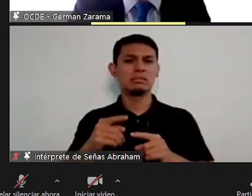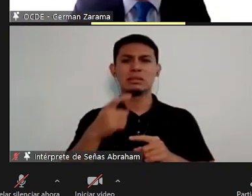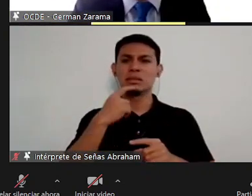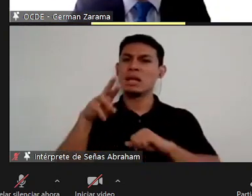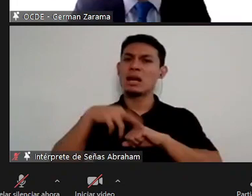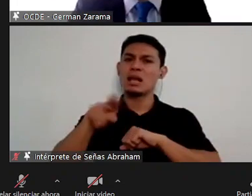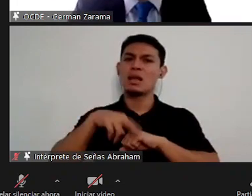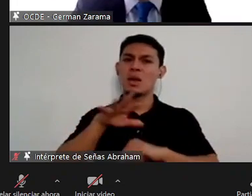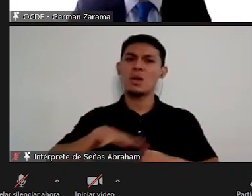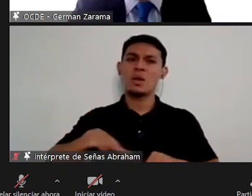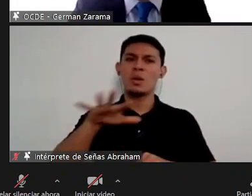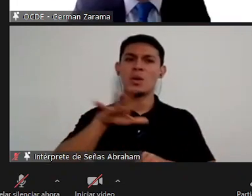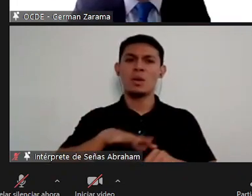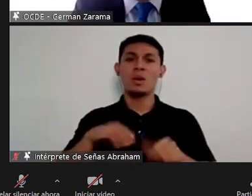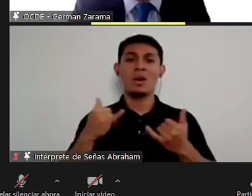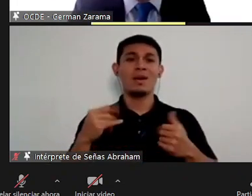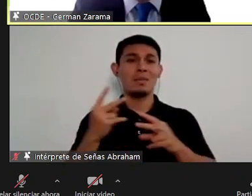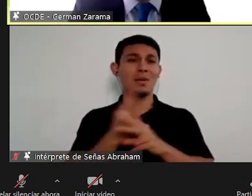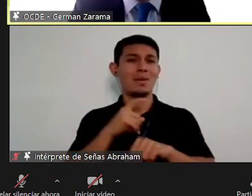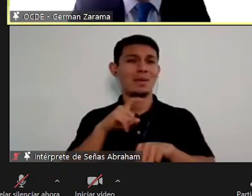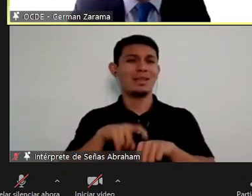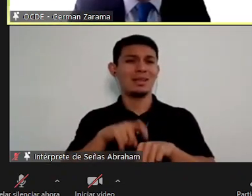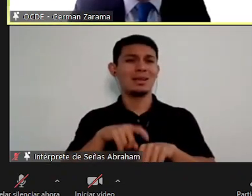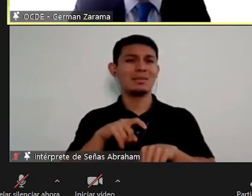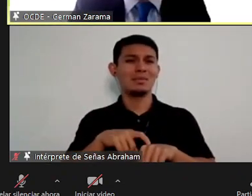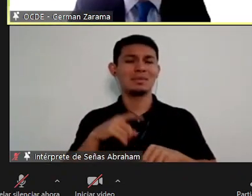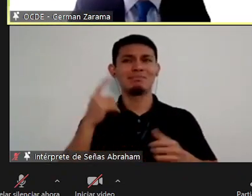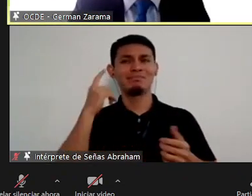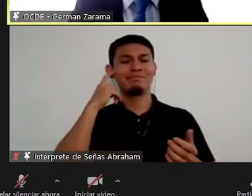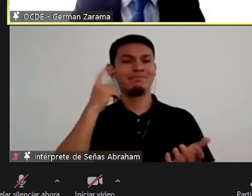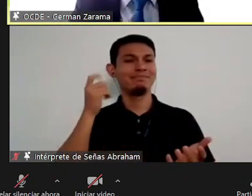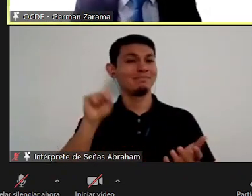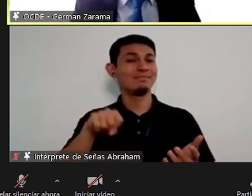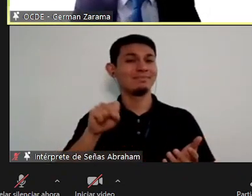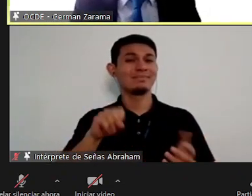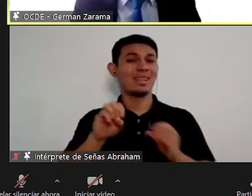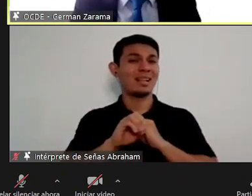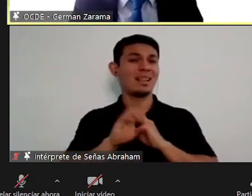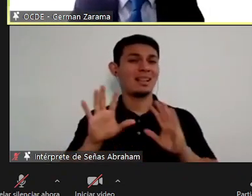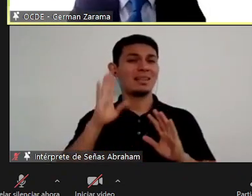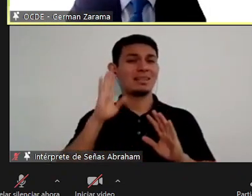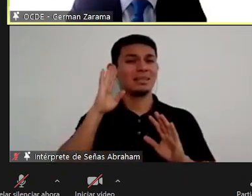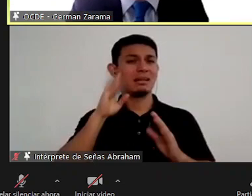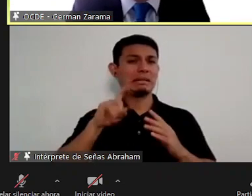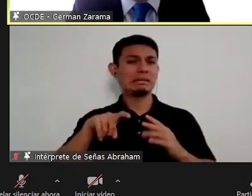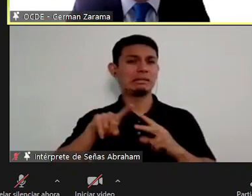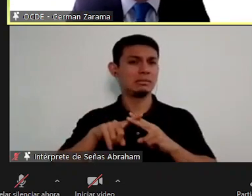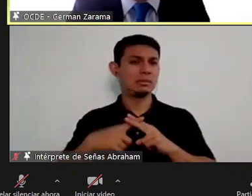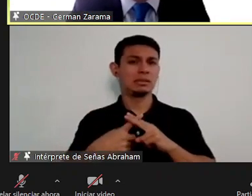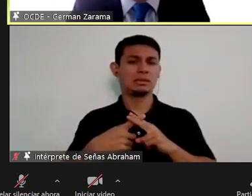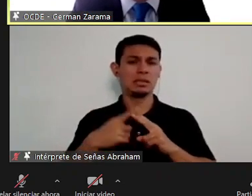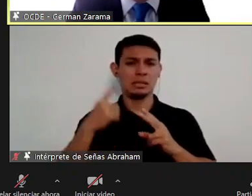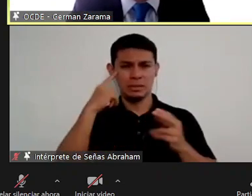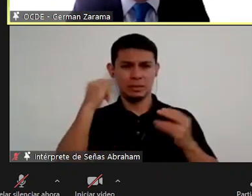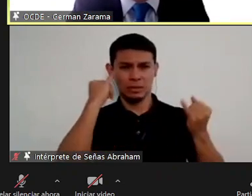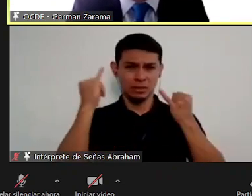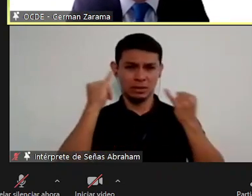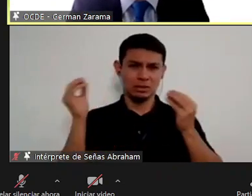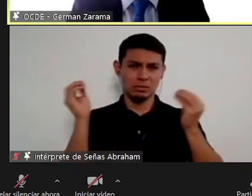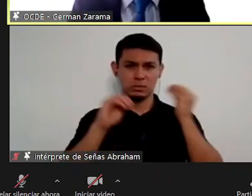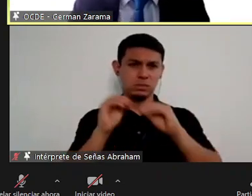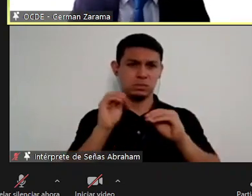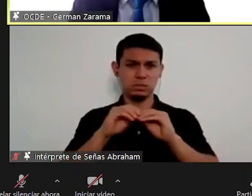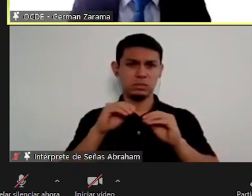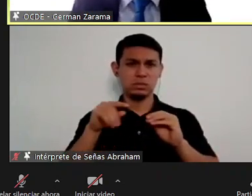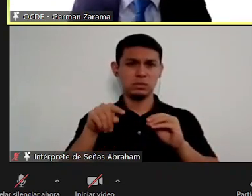vulnerability groups and therefore the action general and and certainly this is the most important issue to design